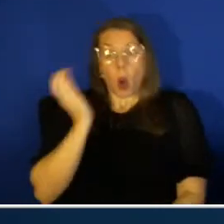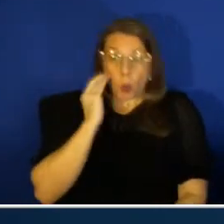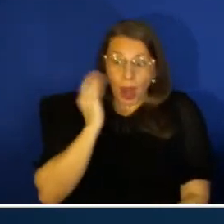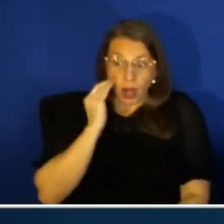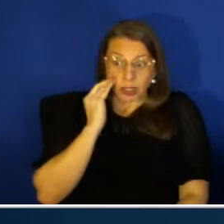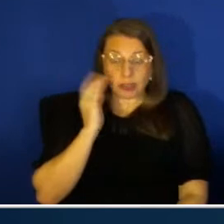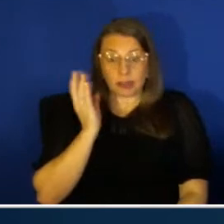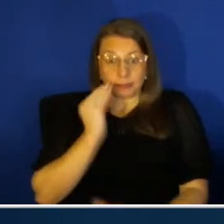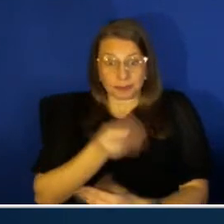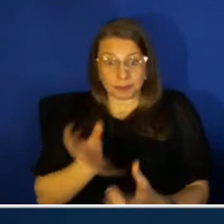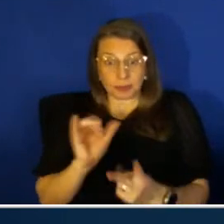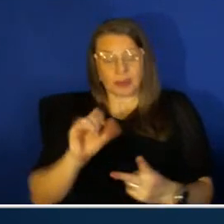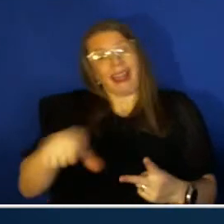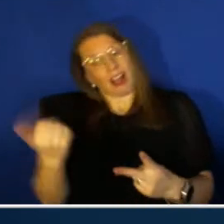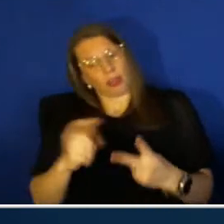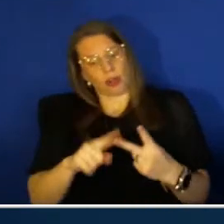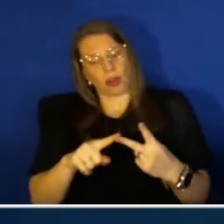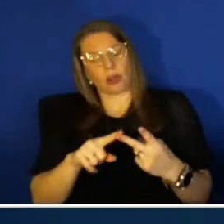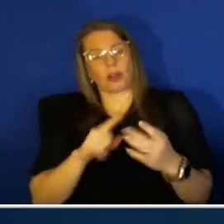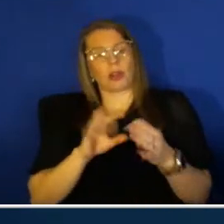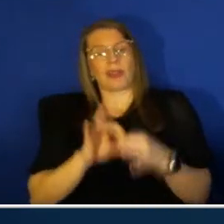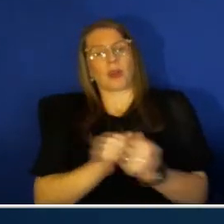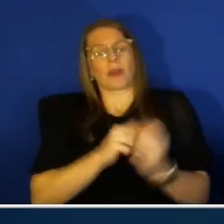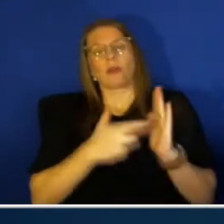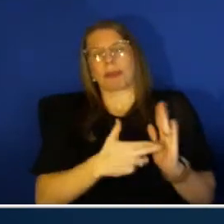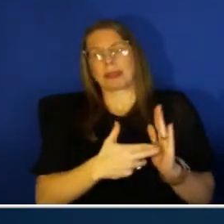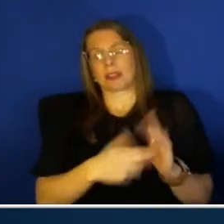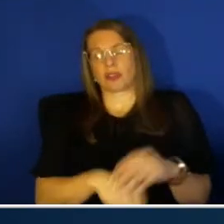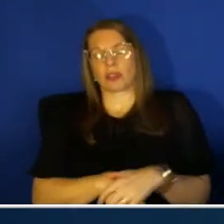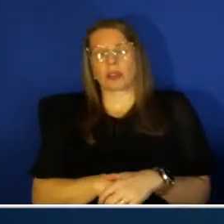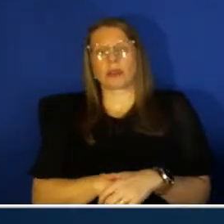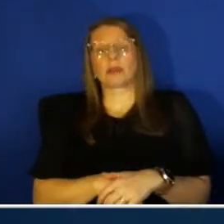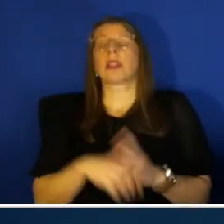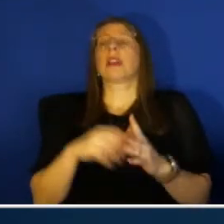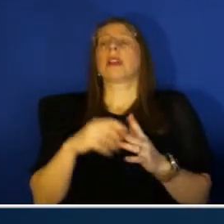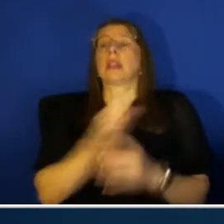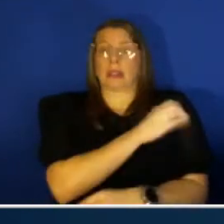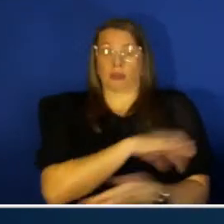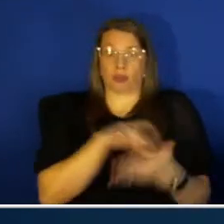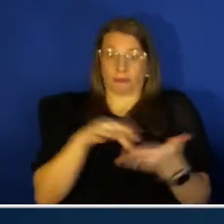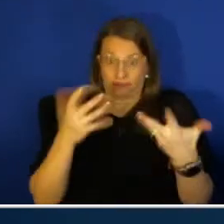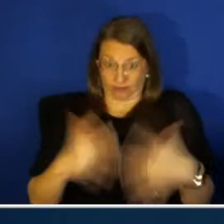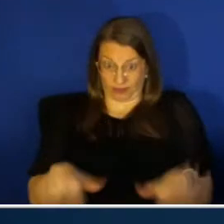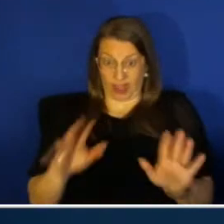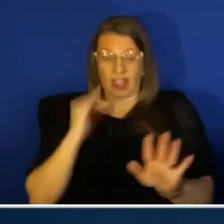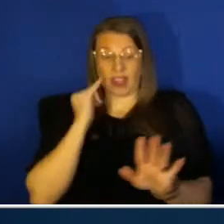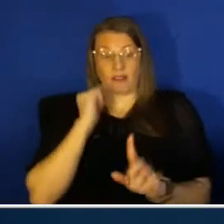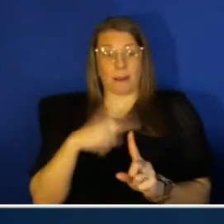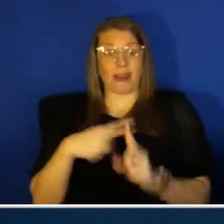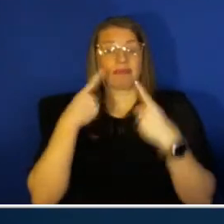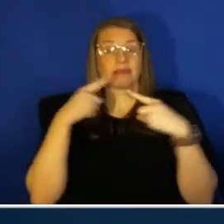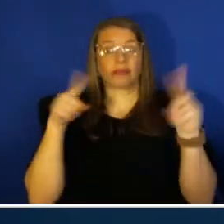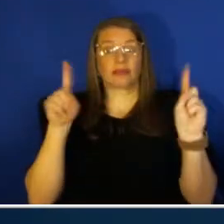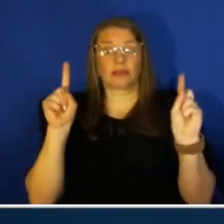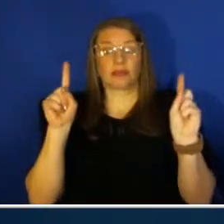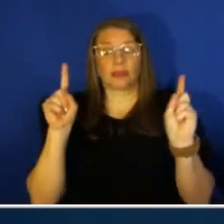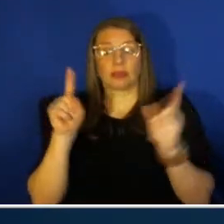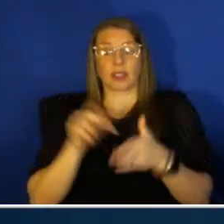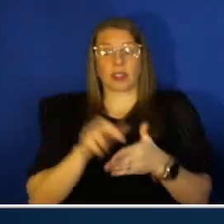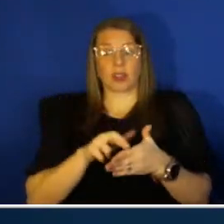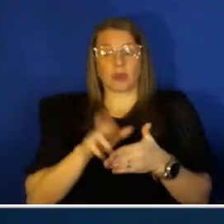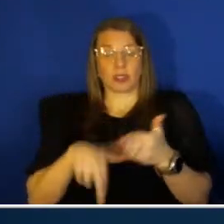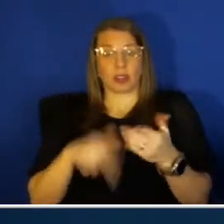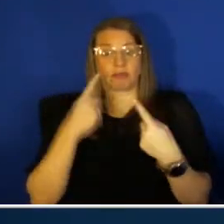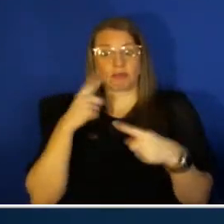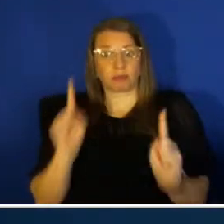other issue about representation is once a clinical trial is done, if the trial is positive and the result works, does